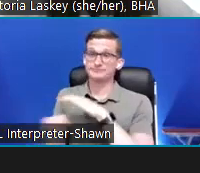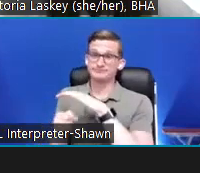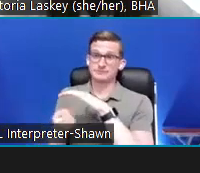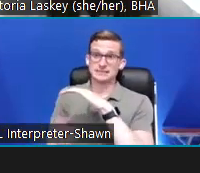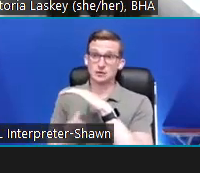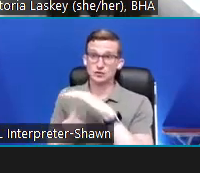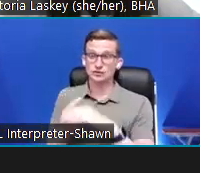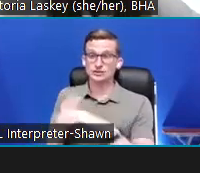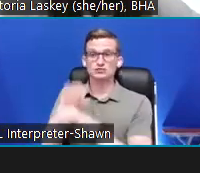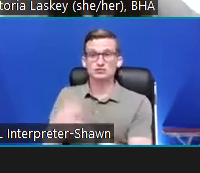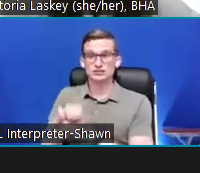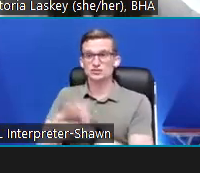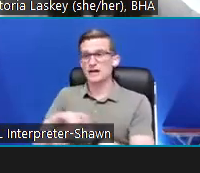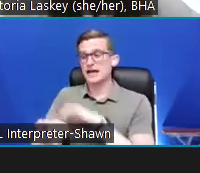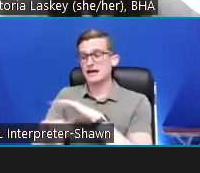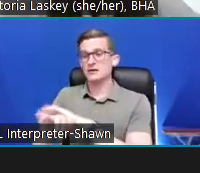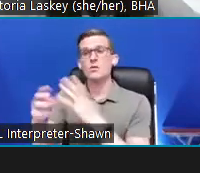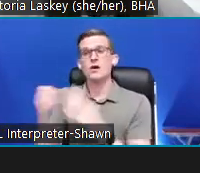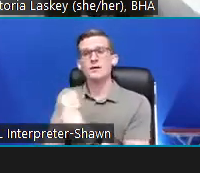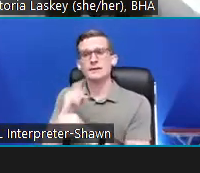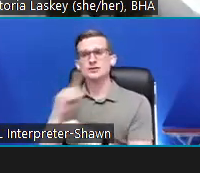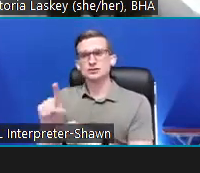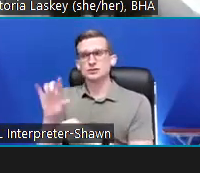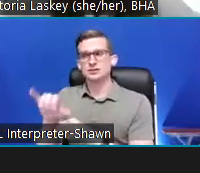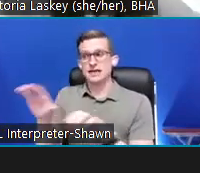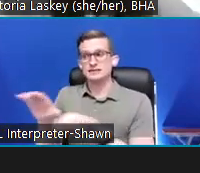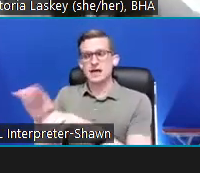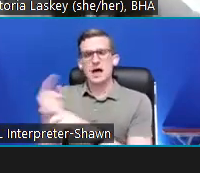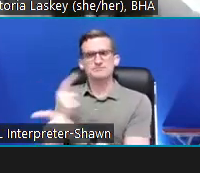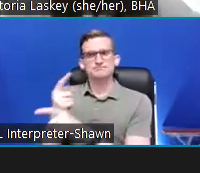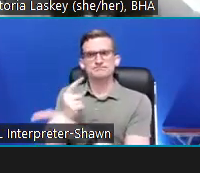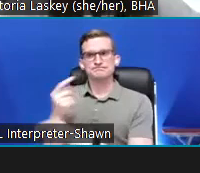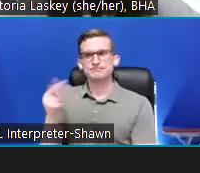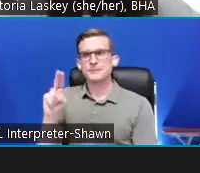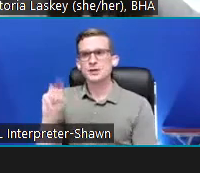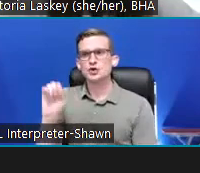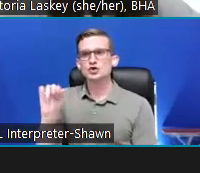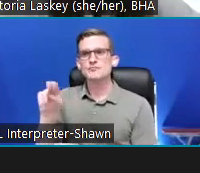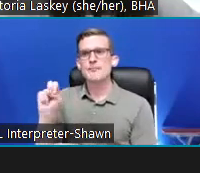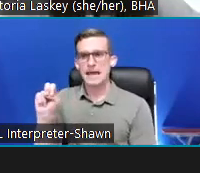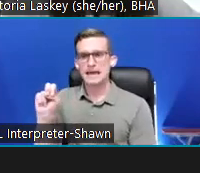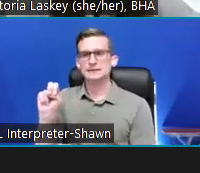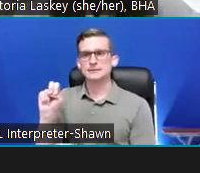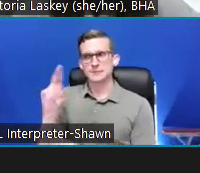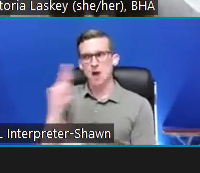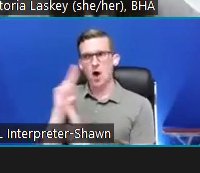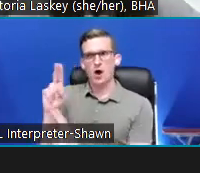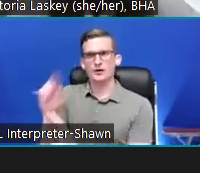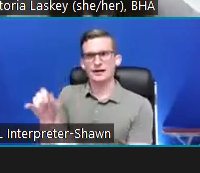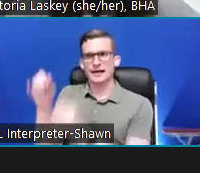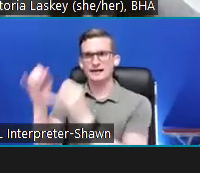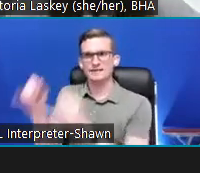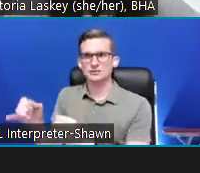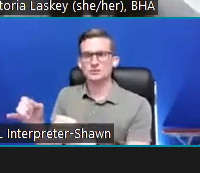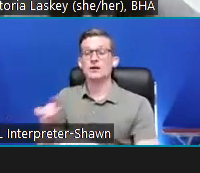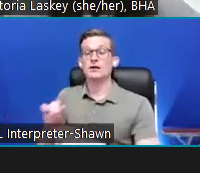done in a way that is humane, that is empathetic to the individual, but we don't